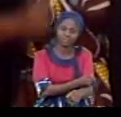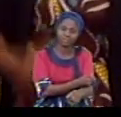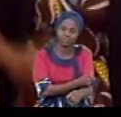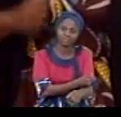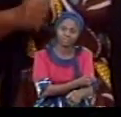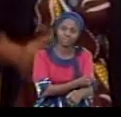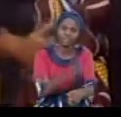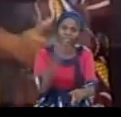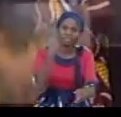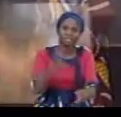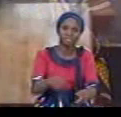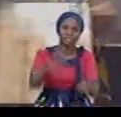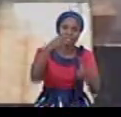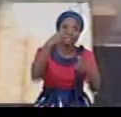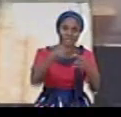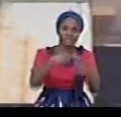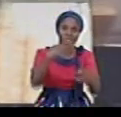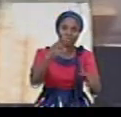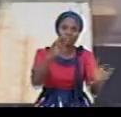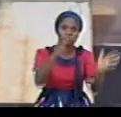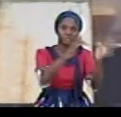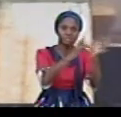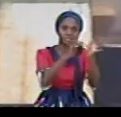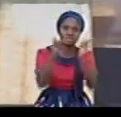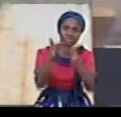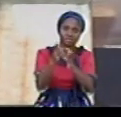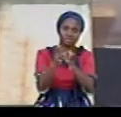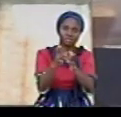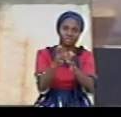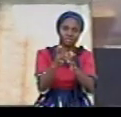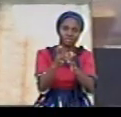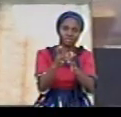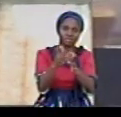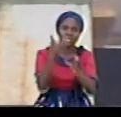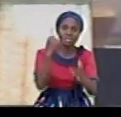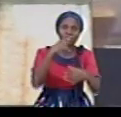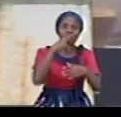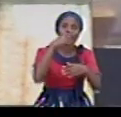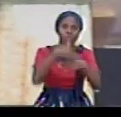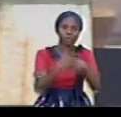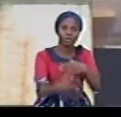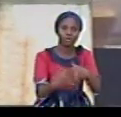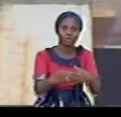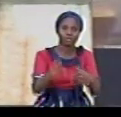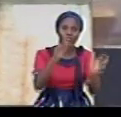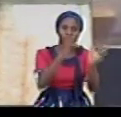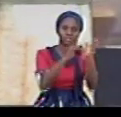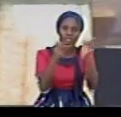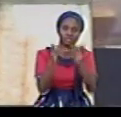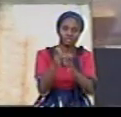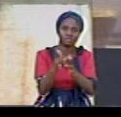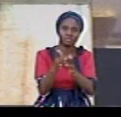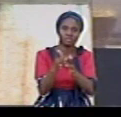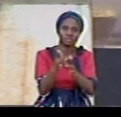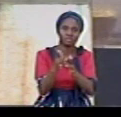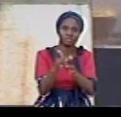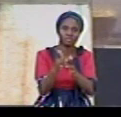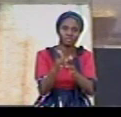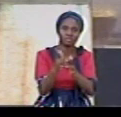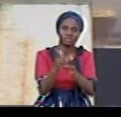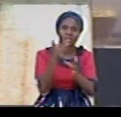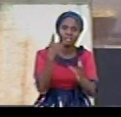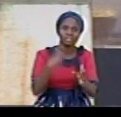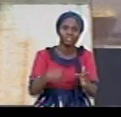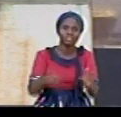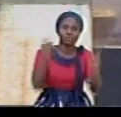the name of Jesus, the blood of Jesus, the